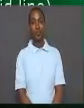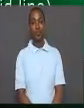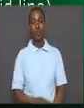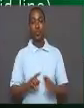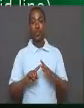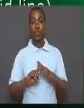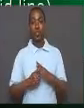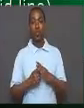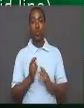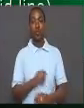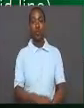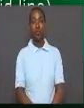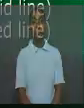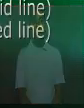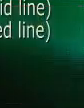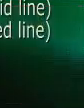Begin.